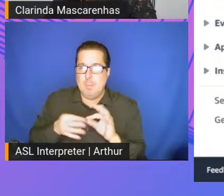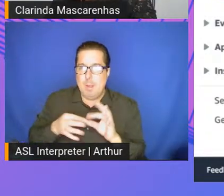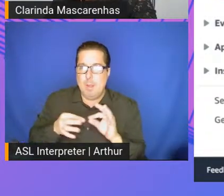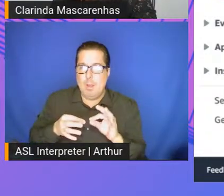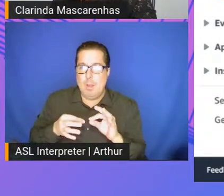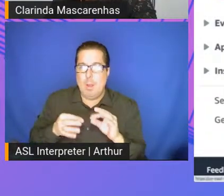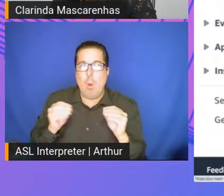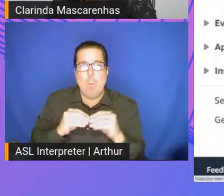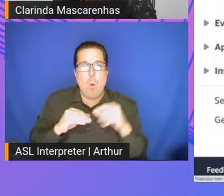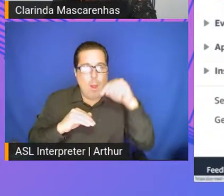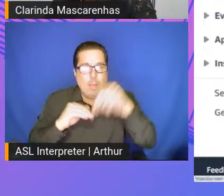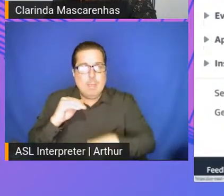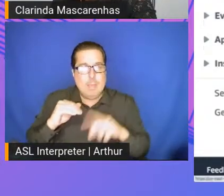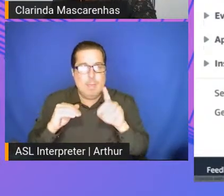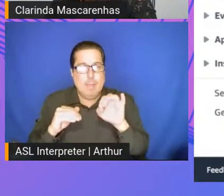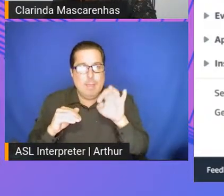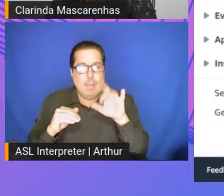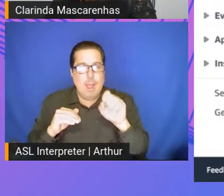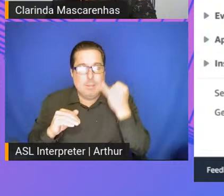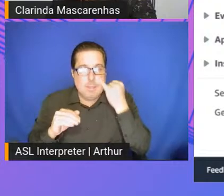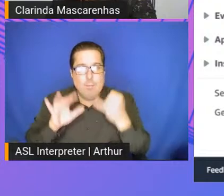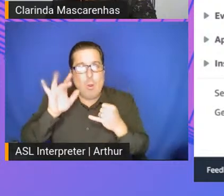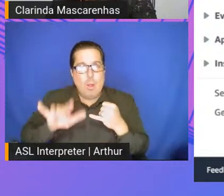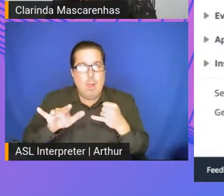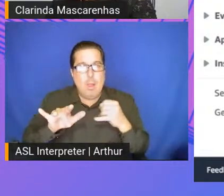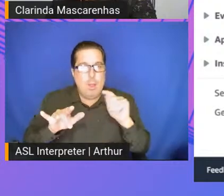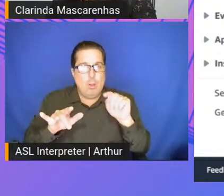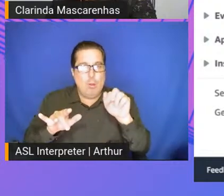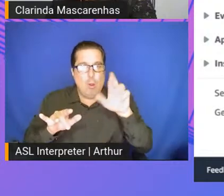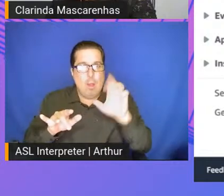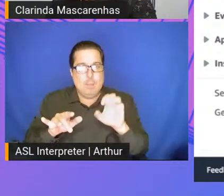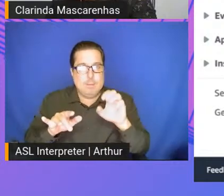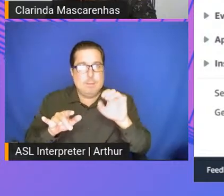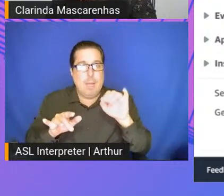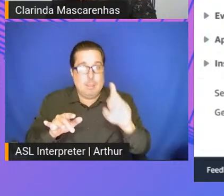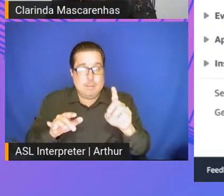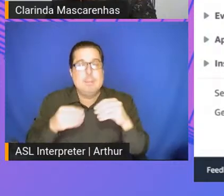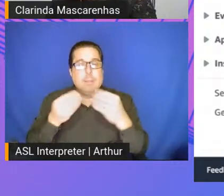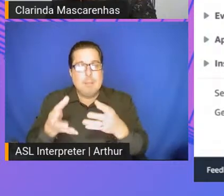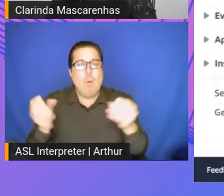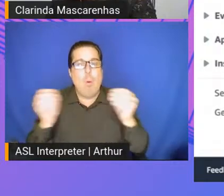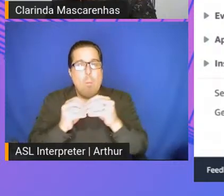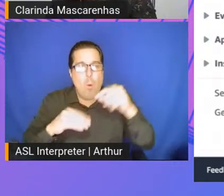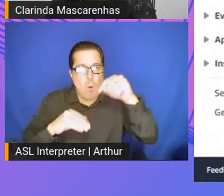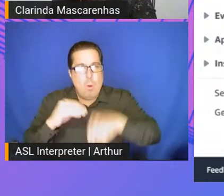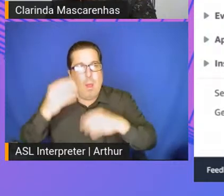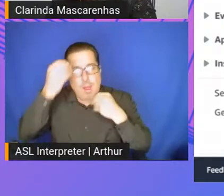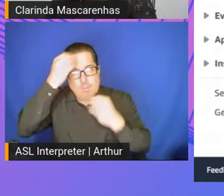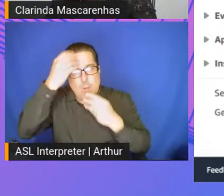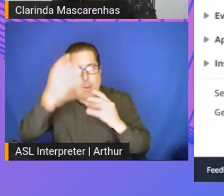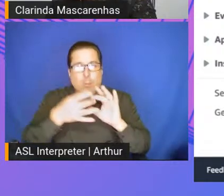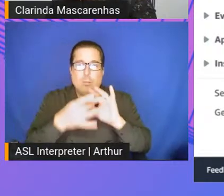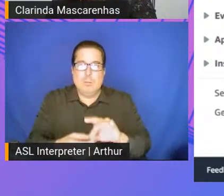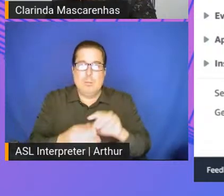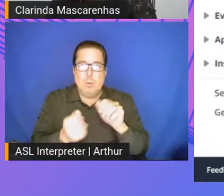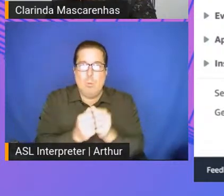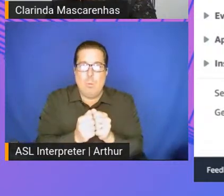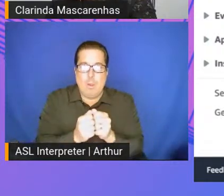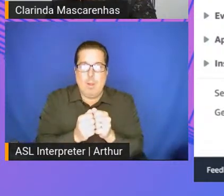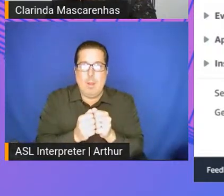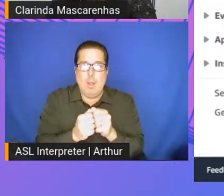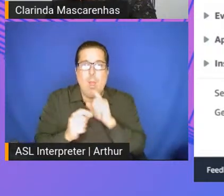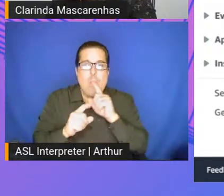details if you click into the trace ID, and it will give you more information regarding the